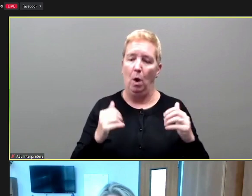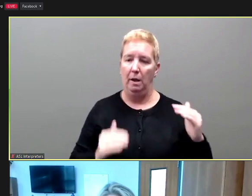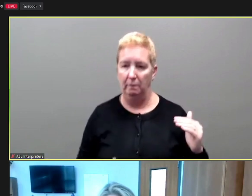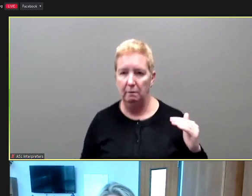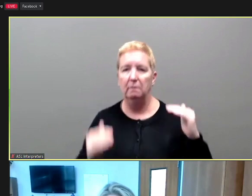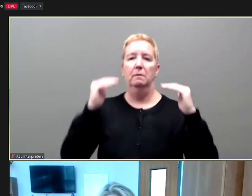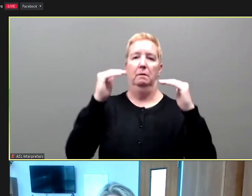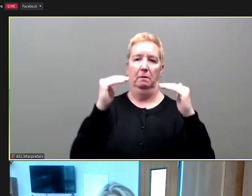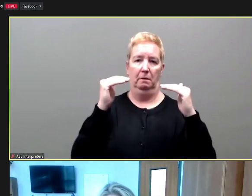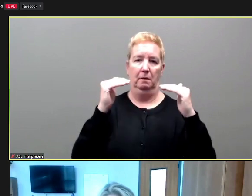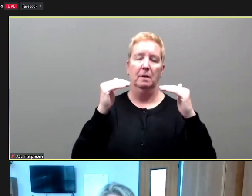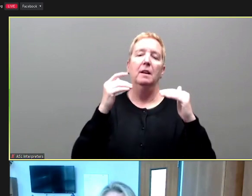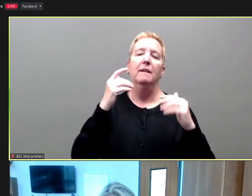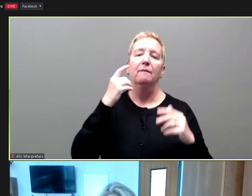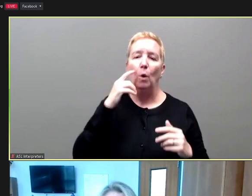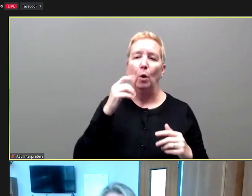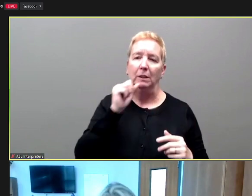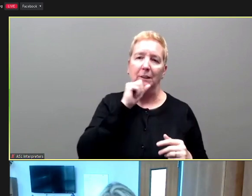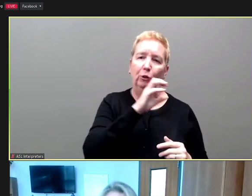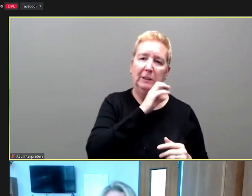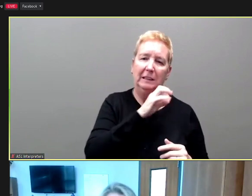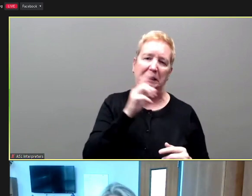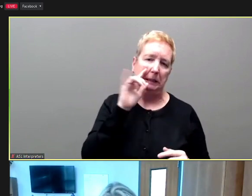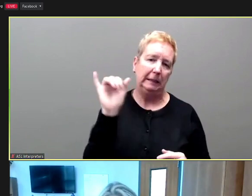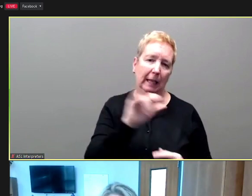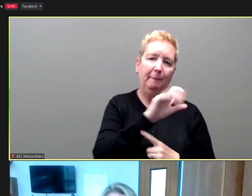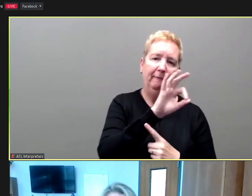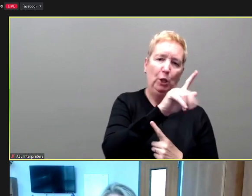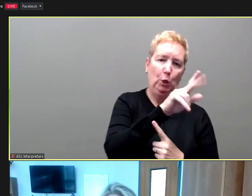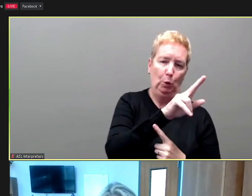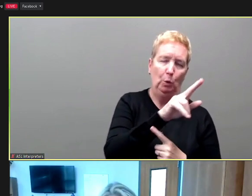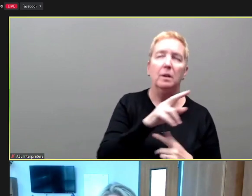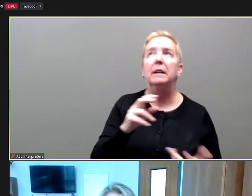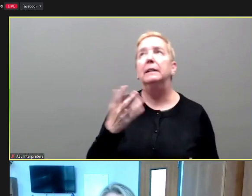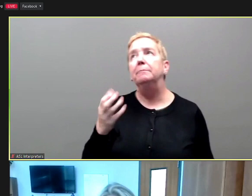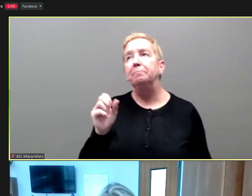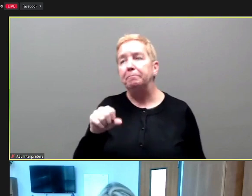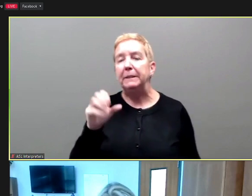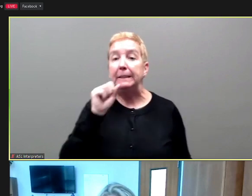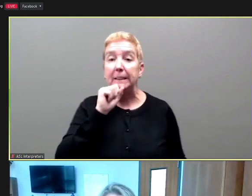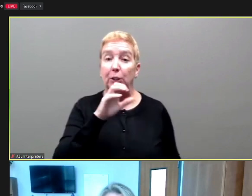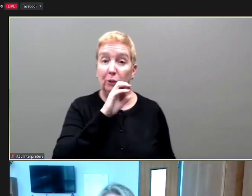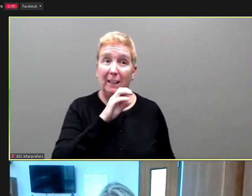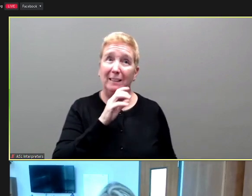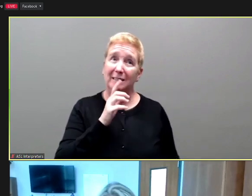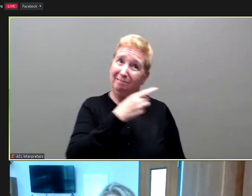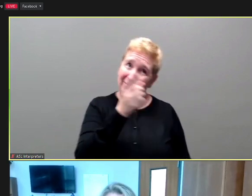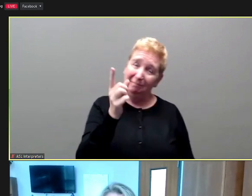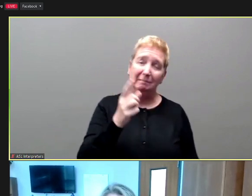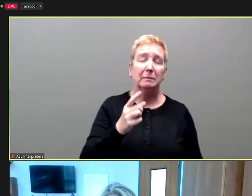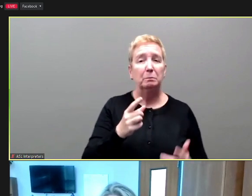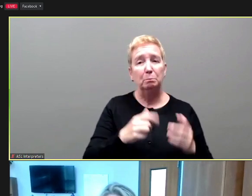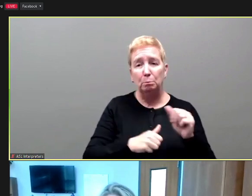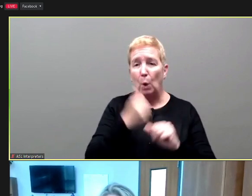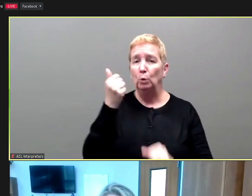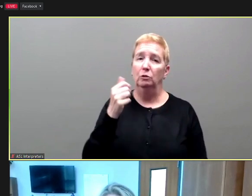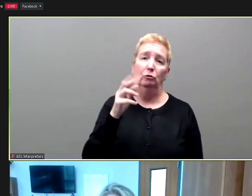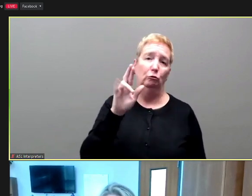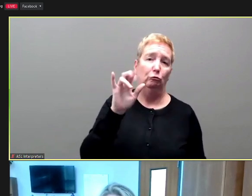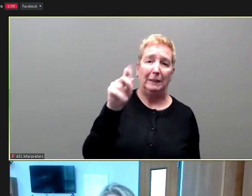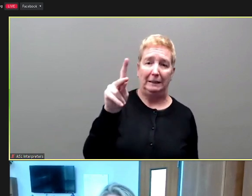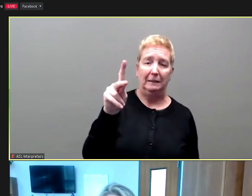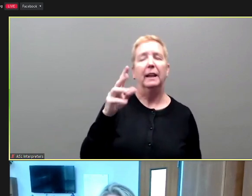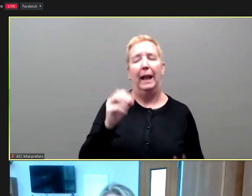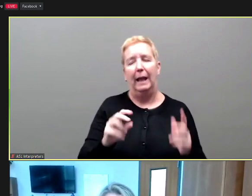of boosters for seniors. Like you said, the senior, they are the most at risk, and people with